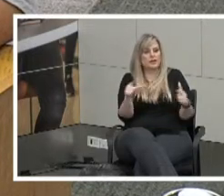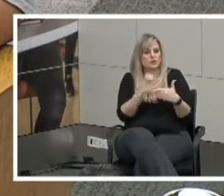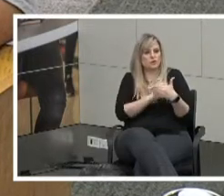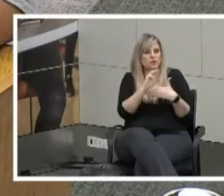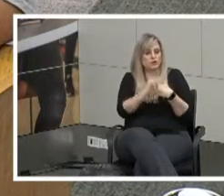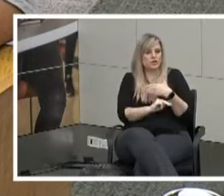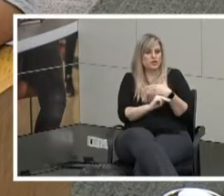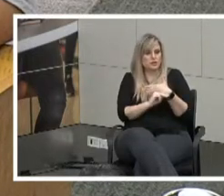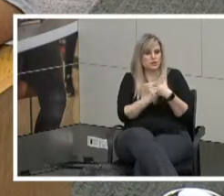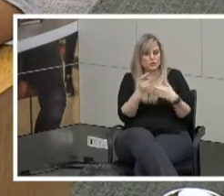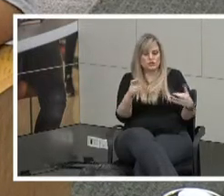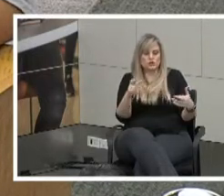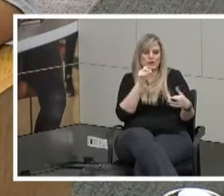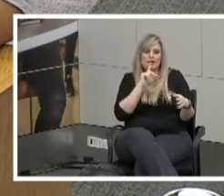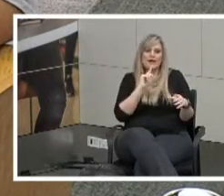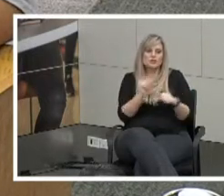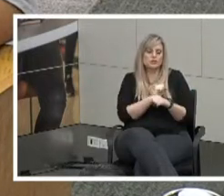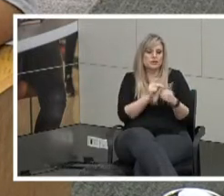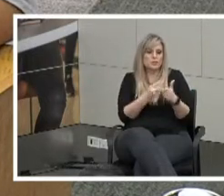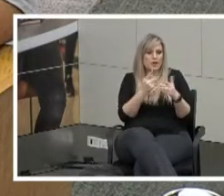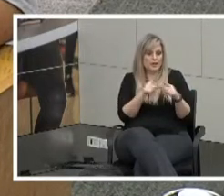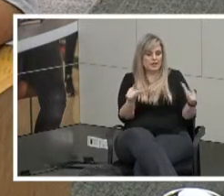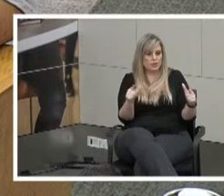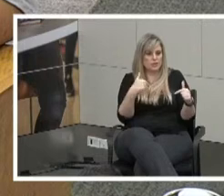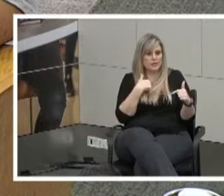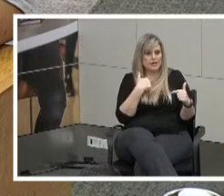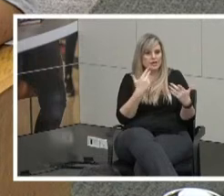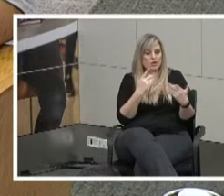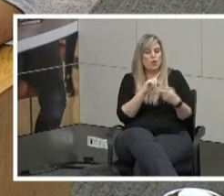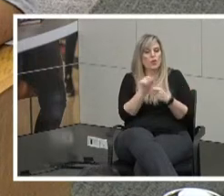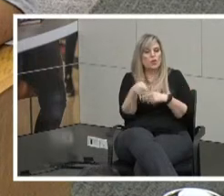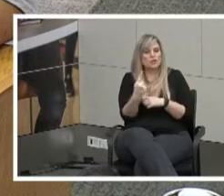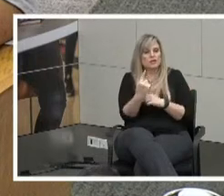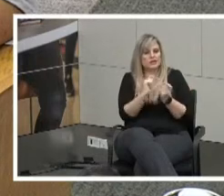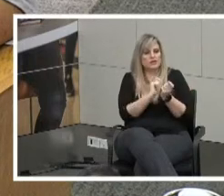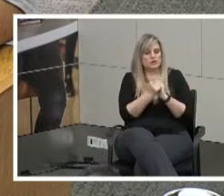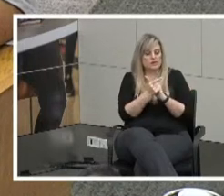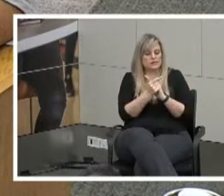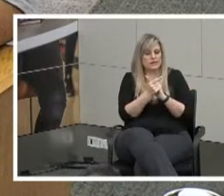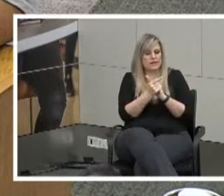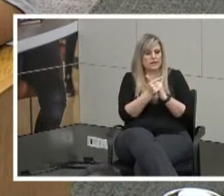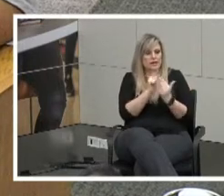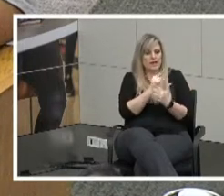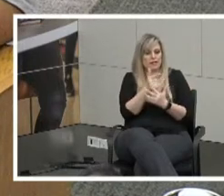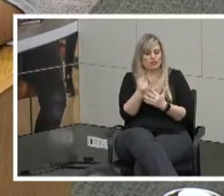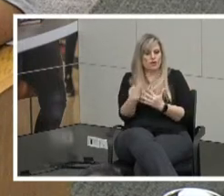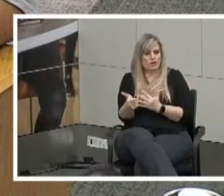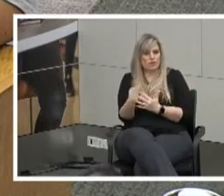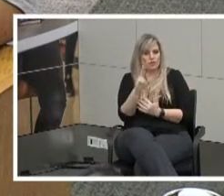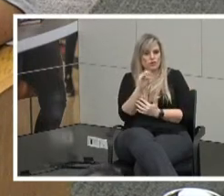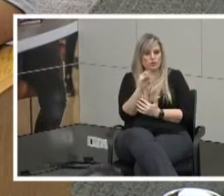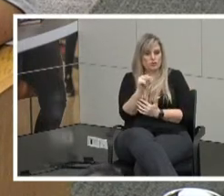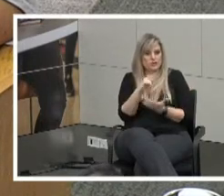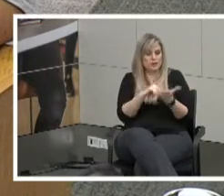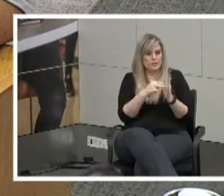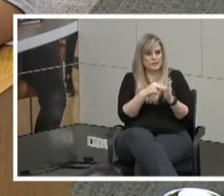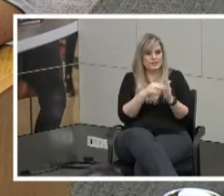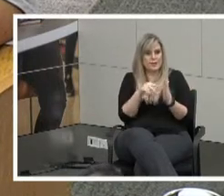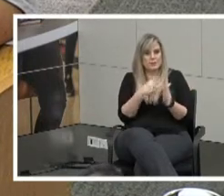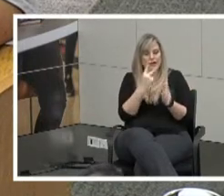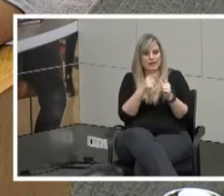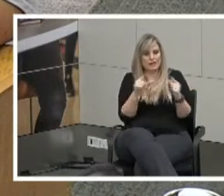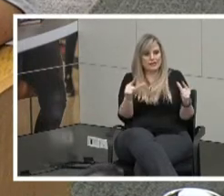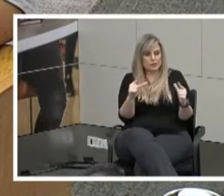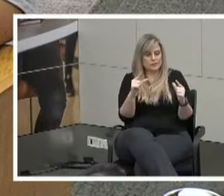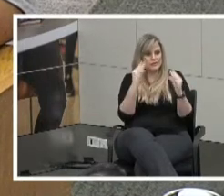bilingual the district's curriculum Department continues to only translate every other their unit so bilingual teachers are spending hours every